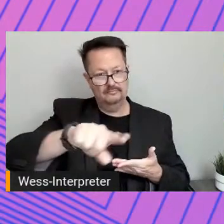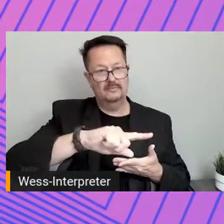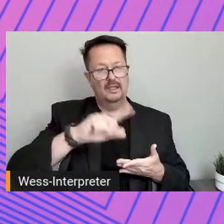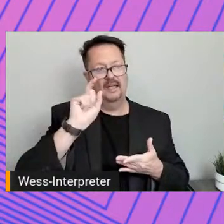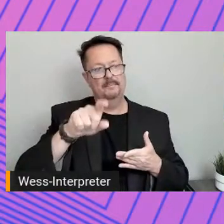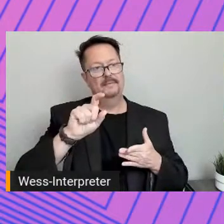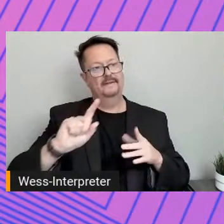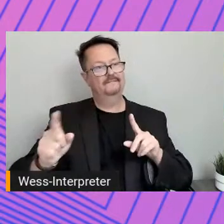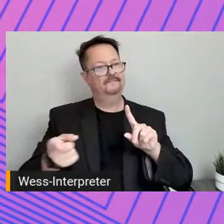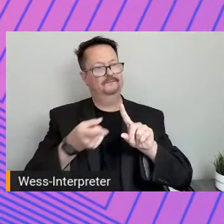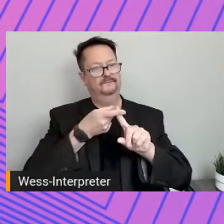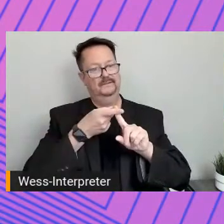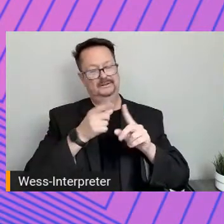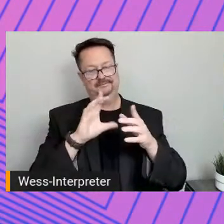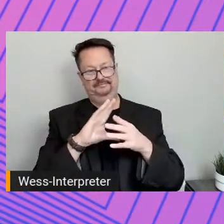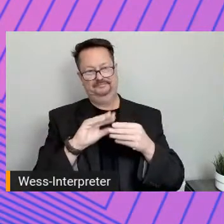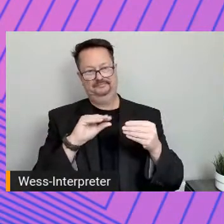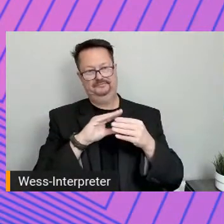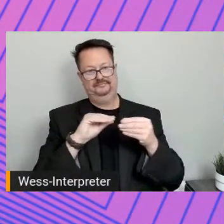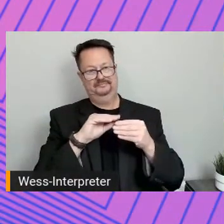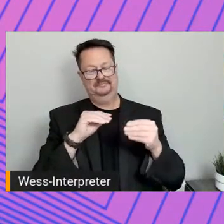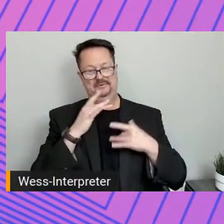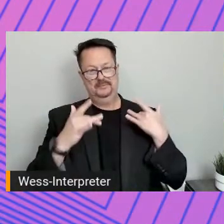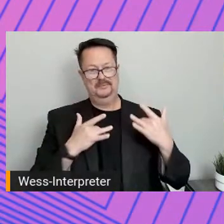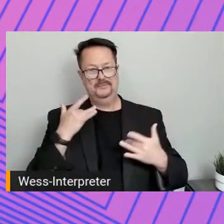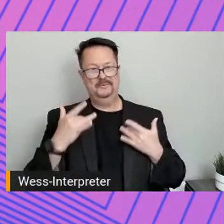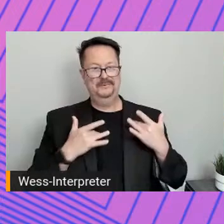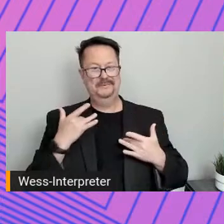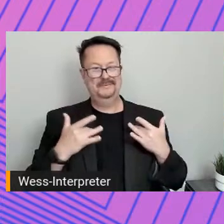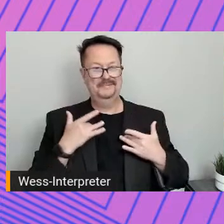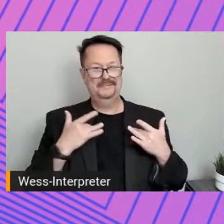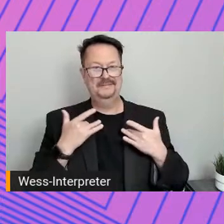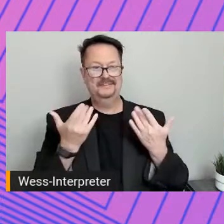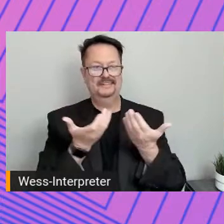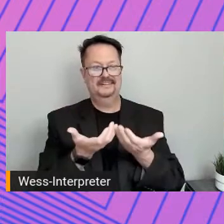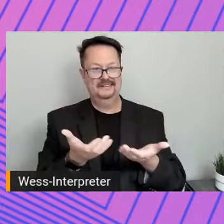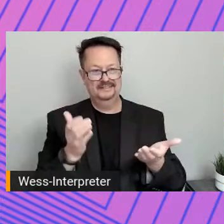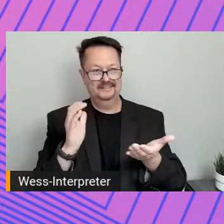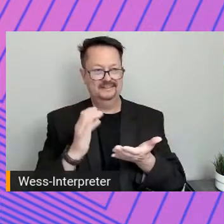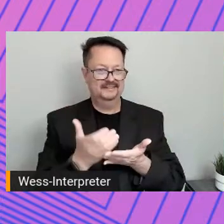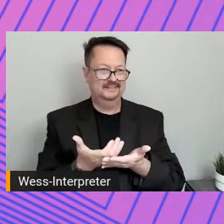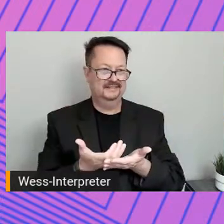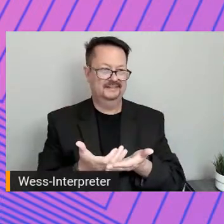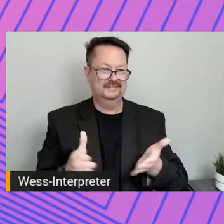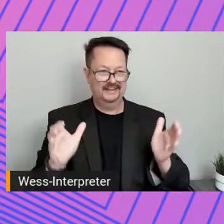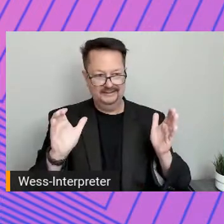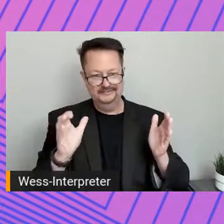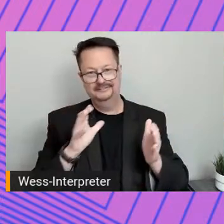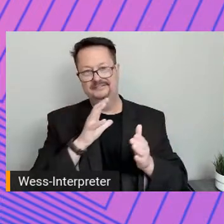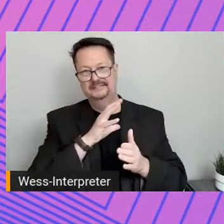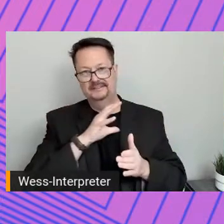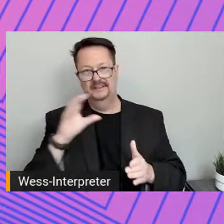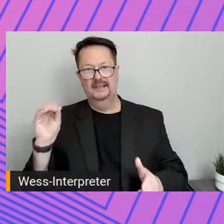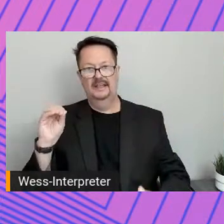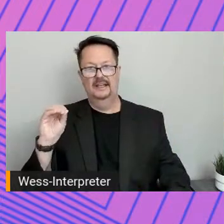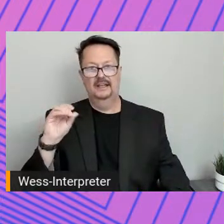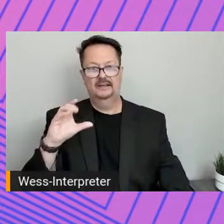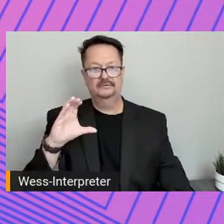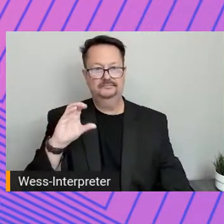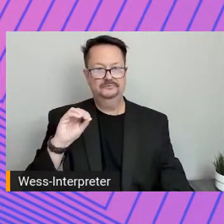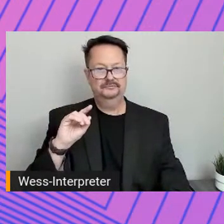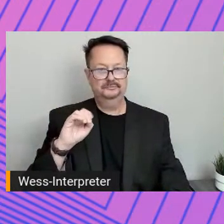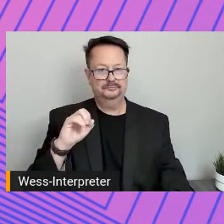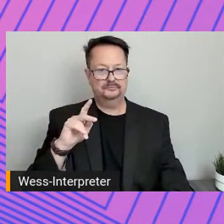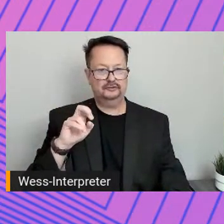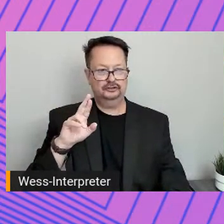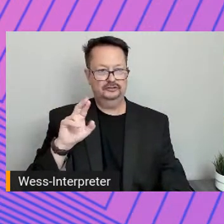start off by saying that it is such an exciting thing that containers and Kubernetes have gone mainstream. This is a really